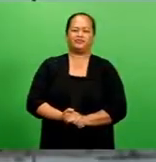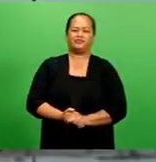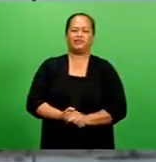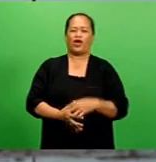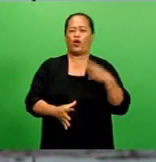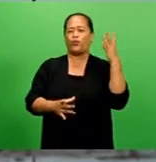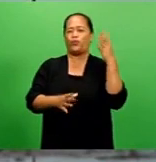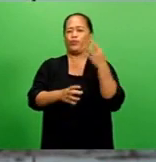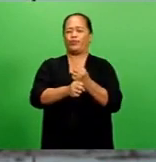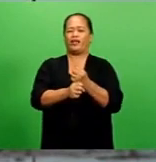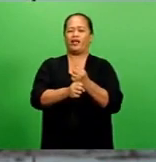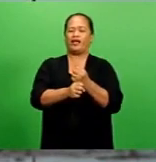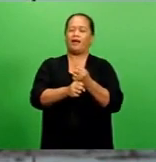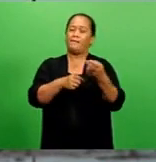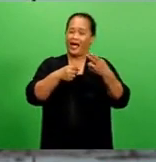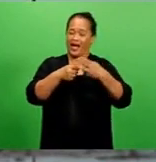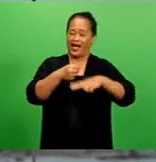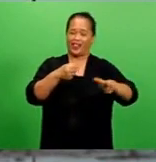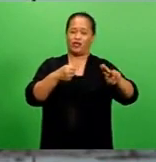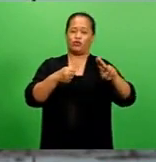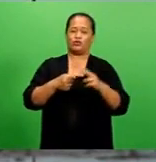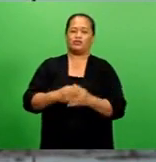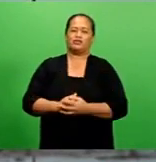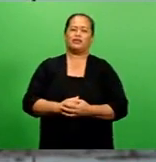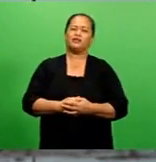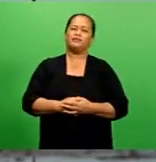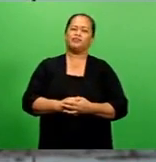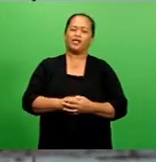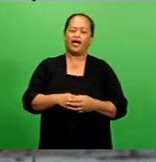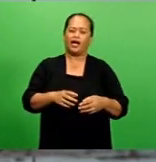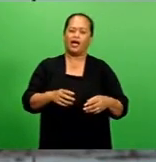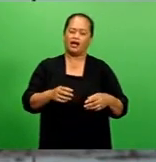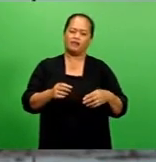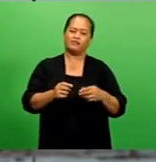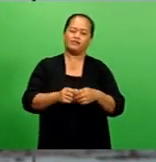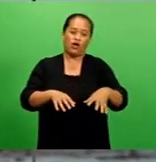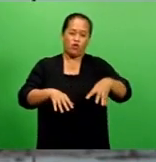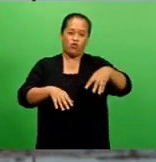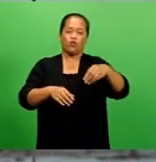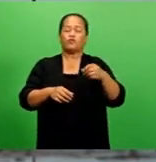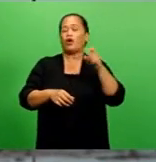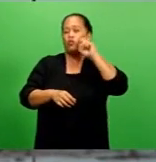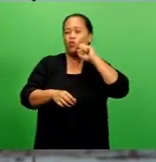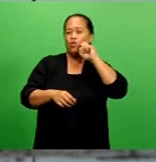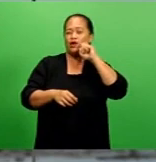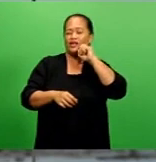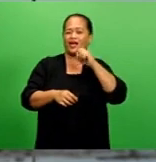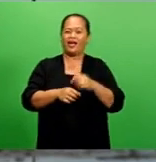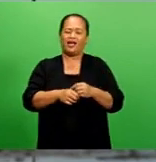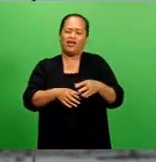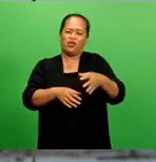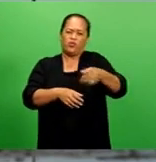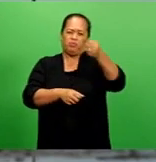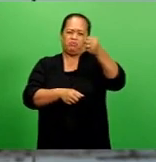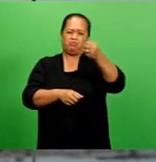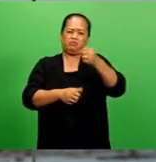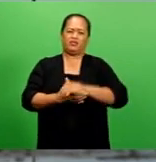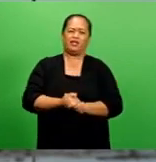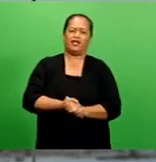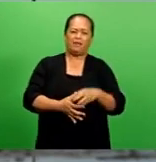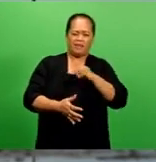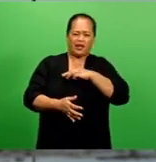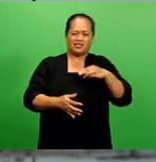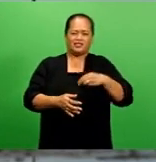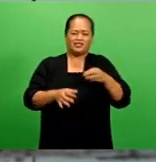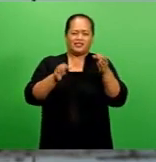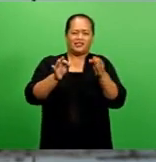Recapping our main stories, water cuts frustrate residents, PRB struggles to evict unruly tenants, and Ministry to decide